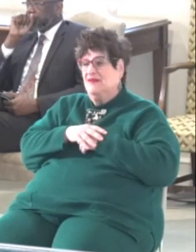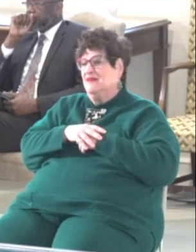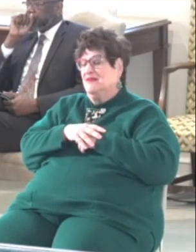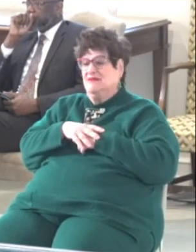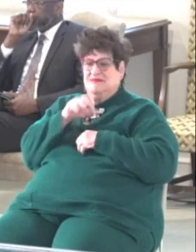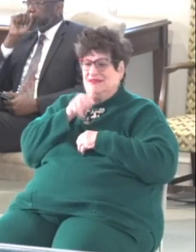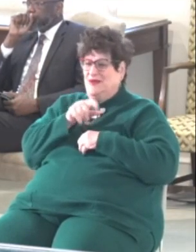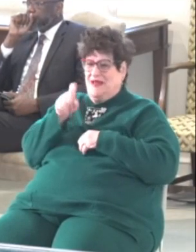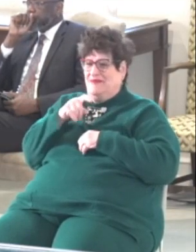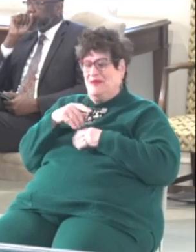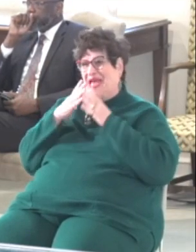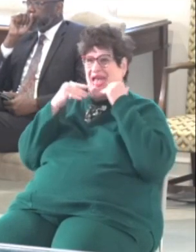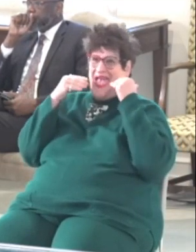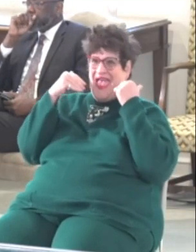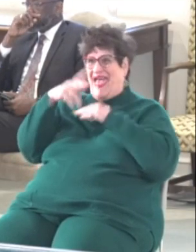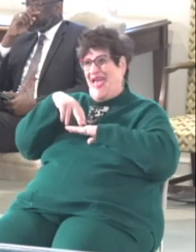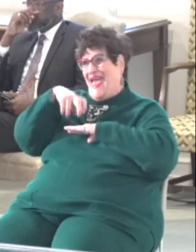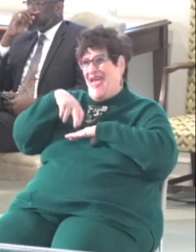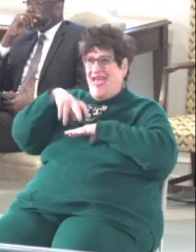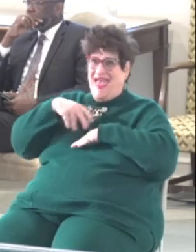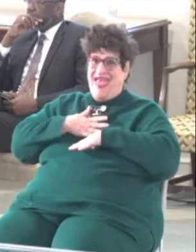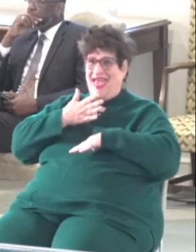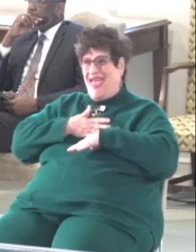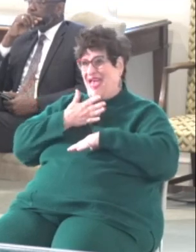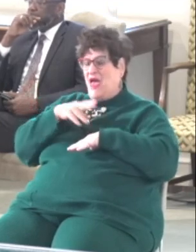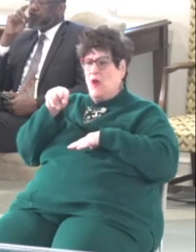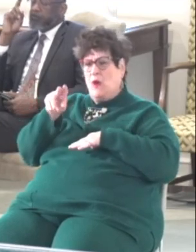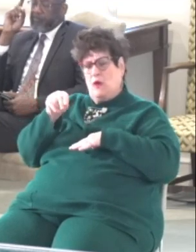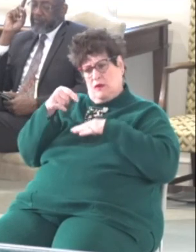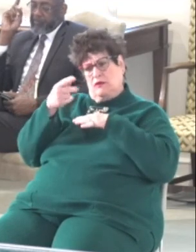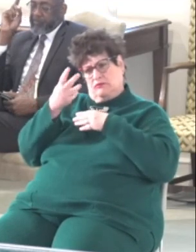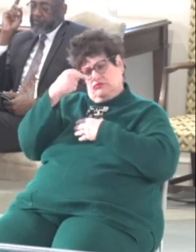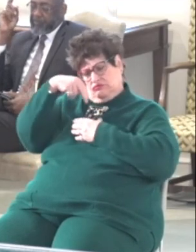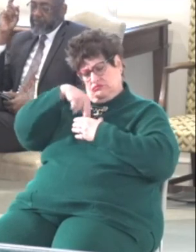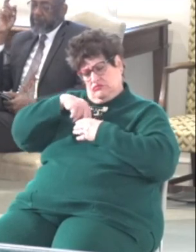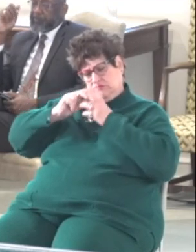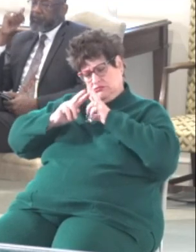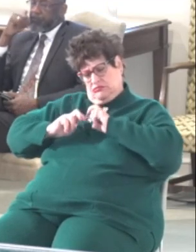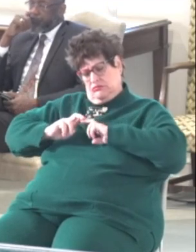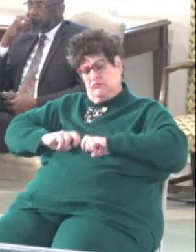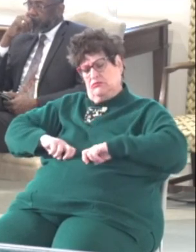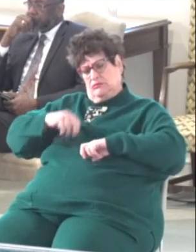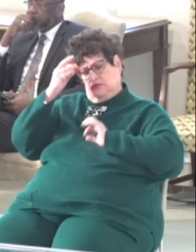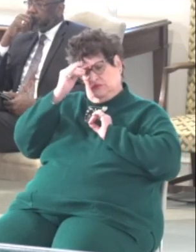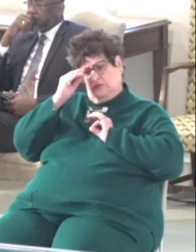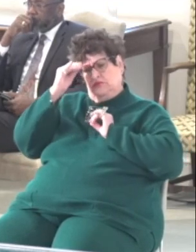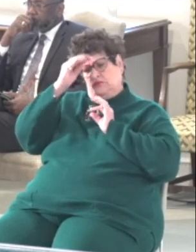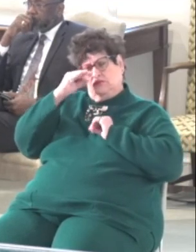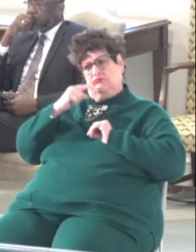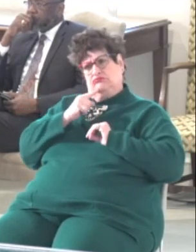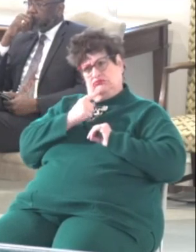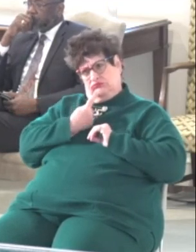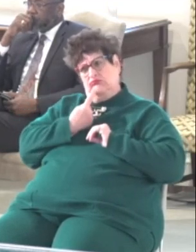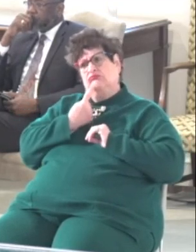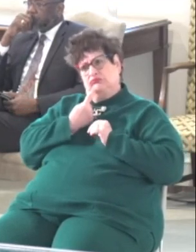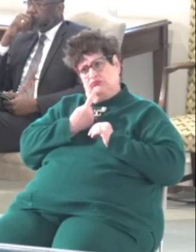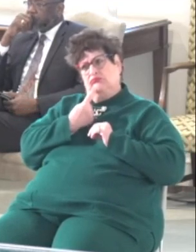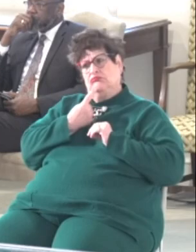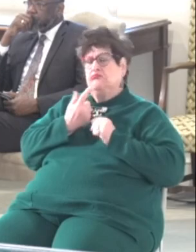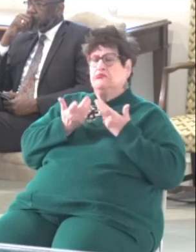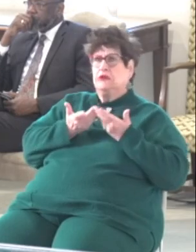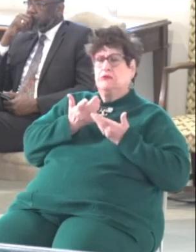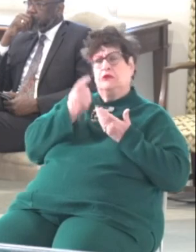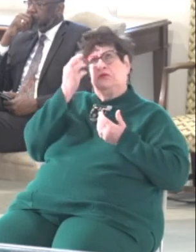with merriment. It is also a time of introspection and reflection. It can be a place for forgiveness